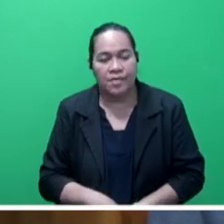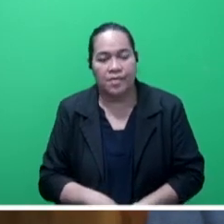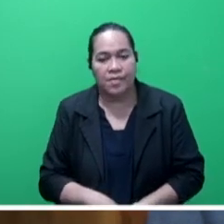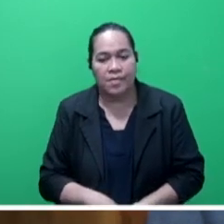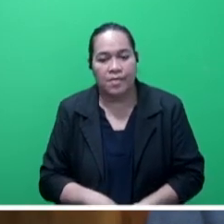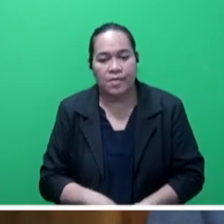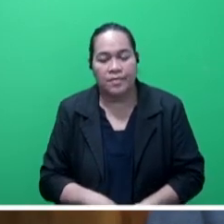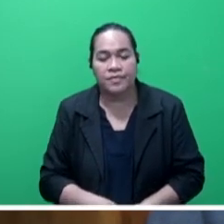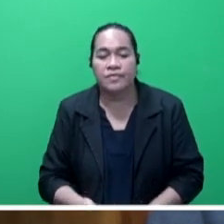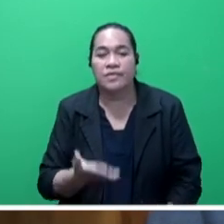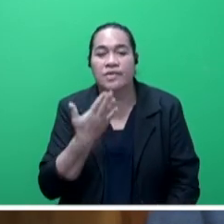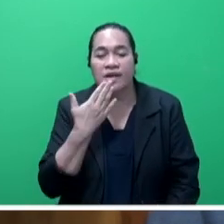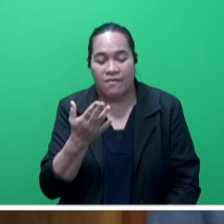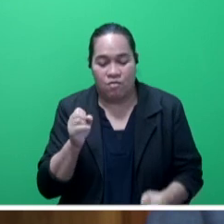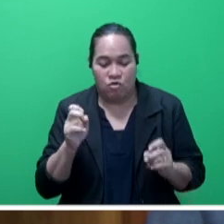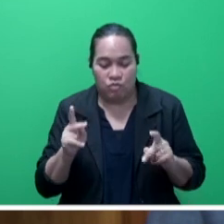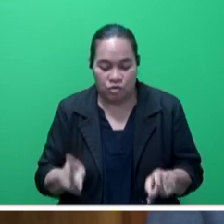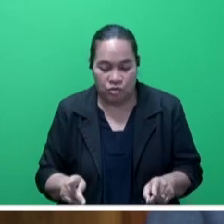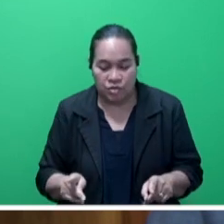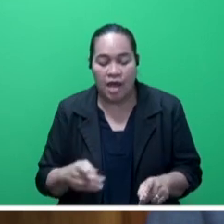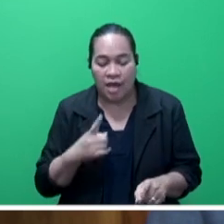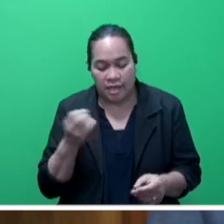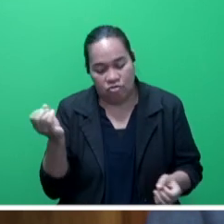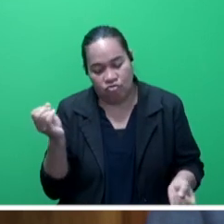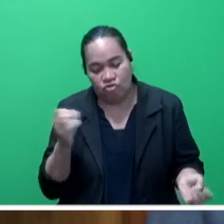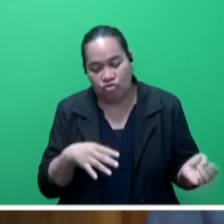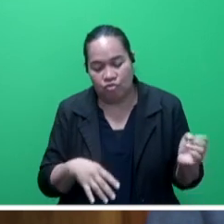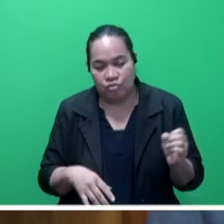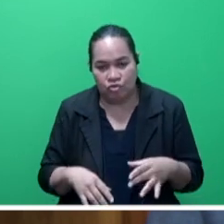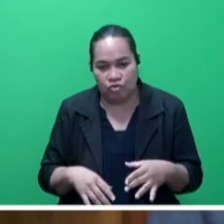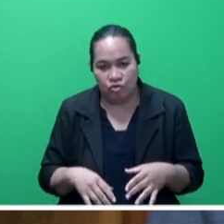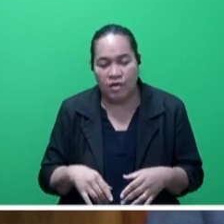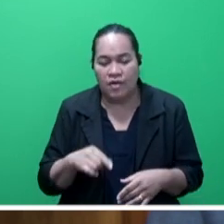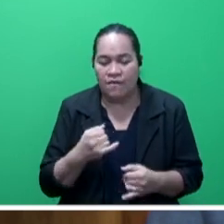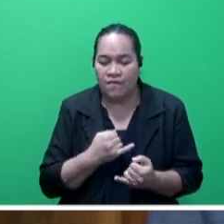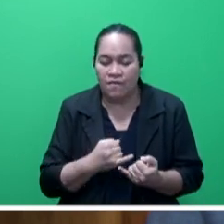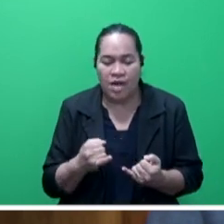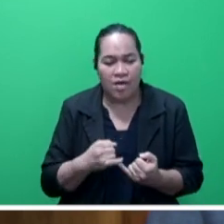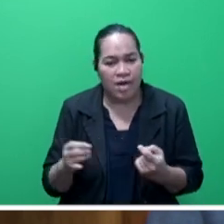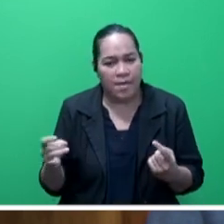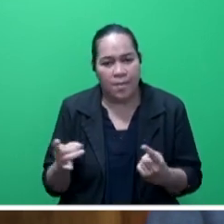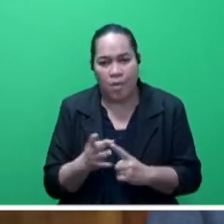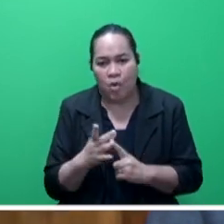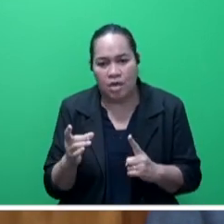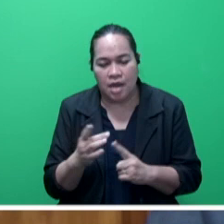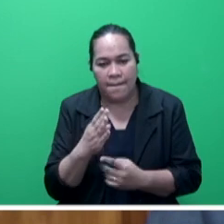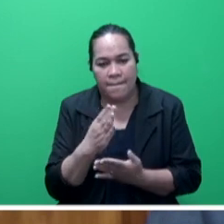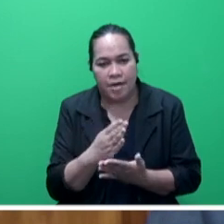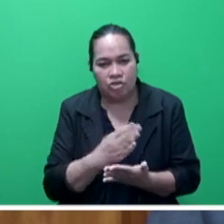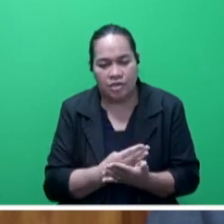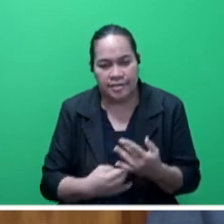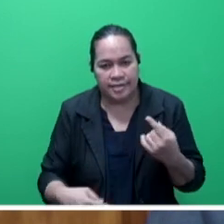Mr. Speaker, sir, thank you for this opportunity to contribute to this very important budget